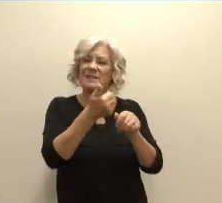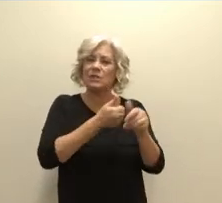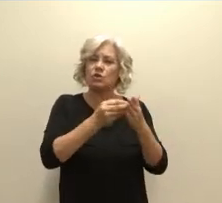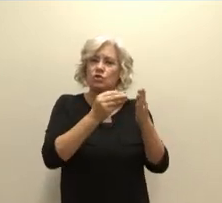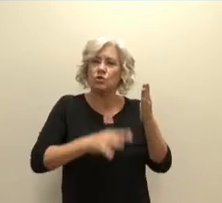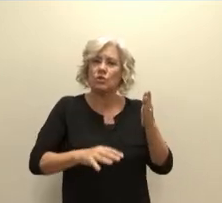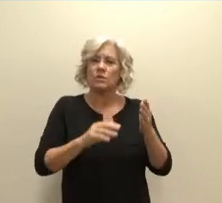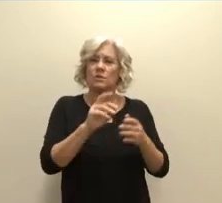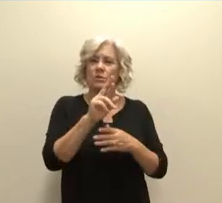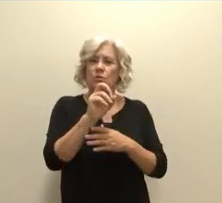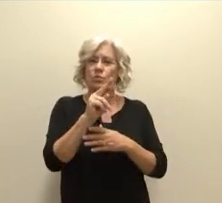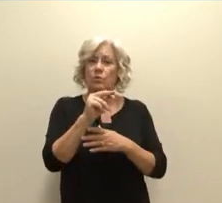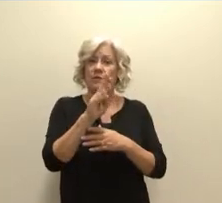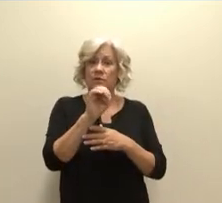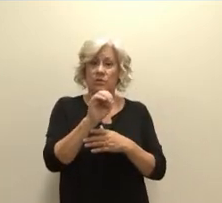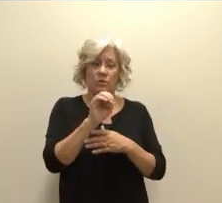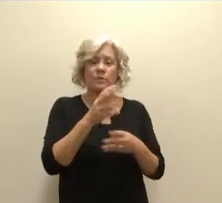was